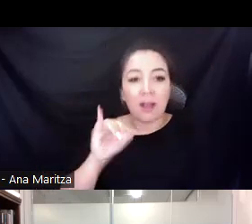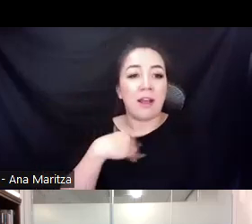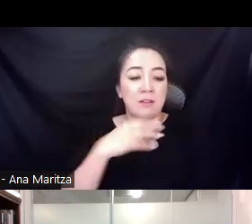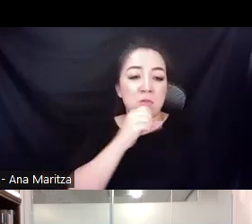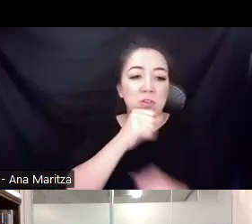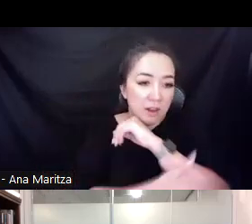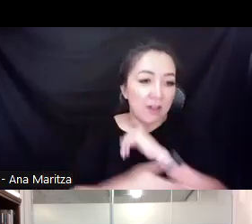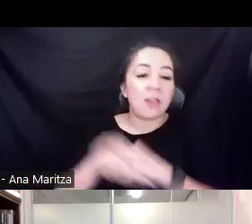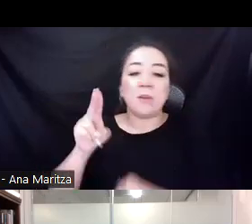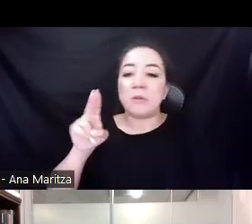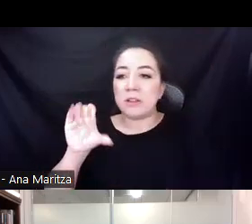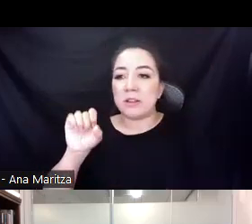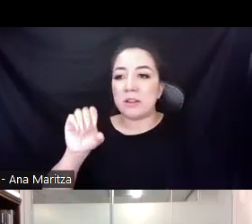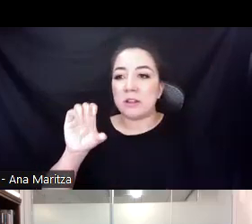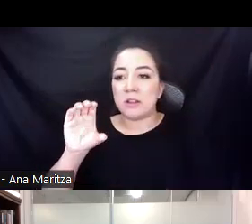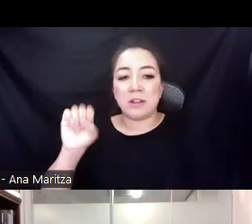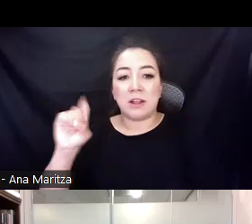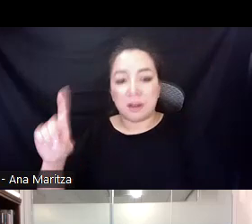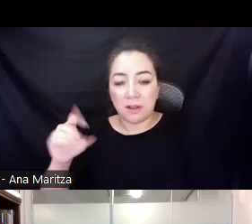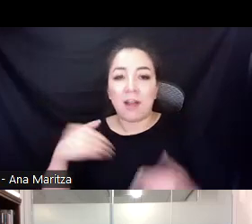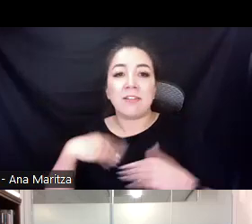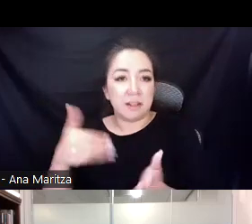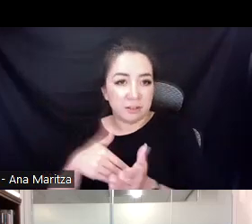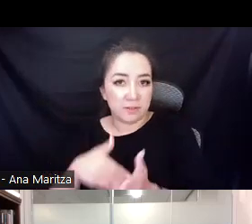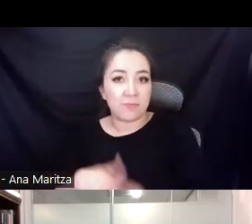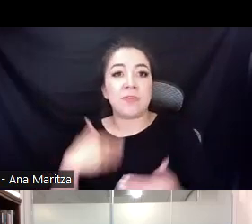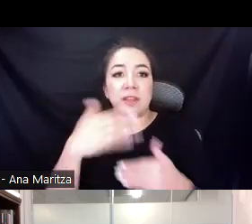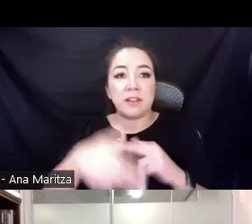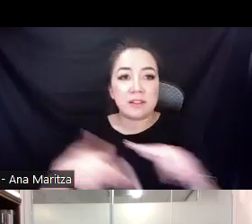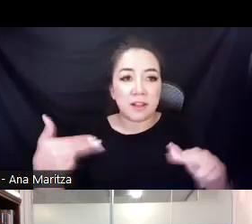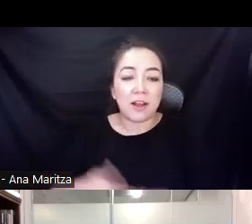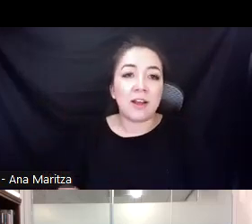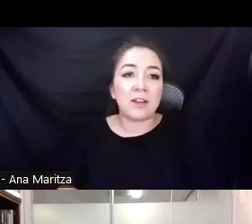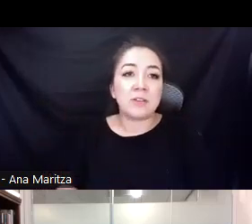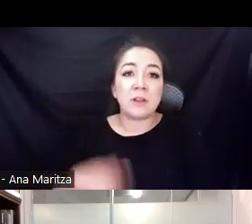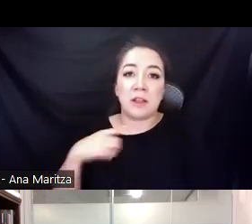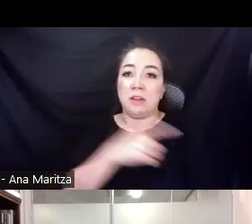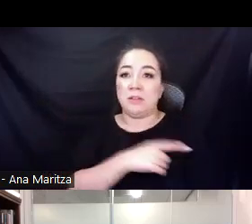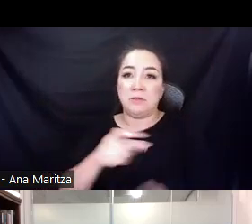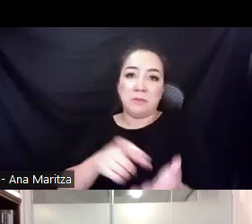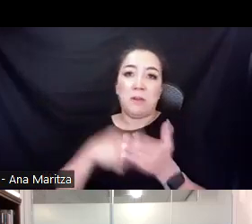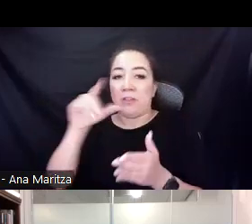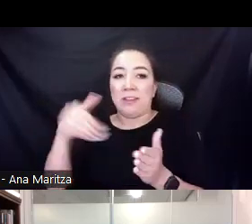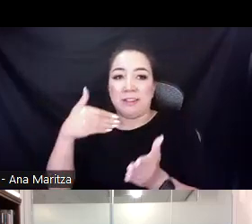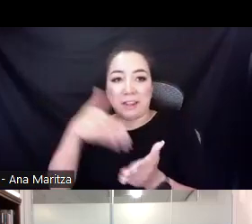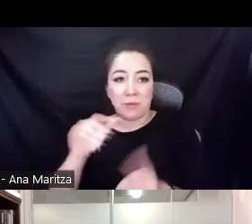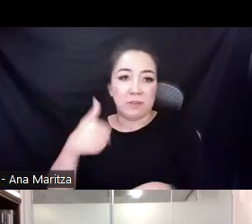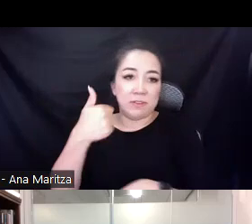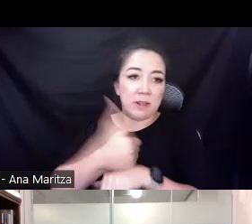has a center. Next slide. So the legislative mandates for the centers when we were established